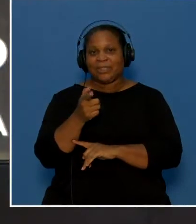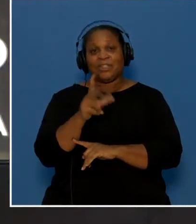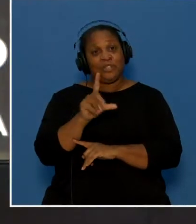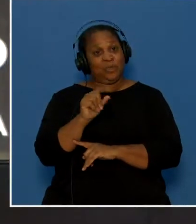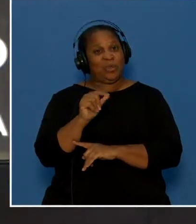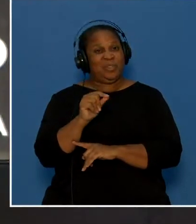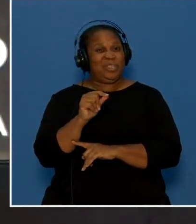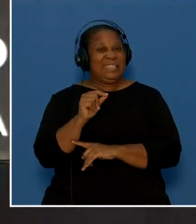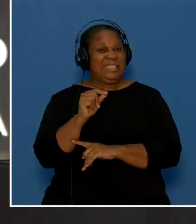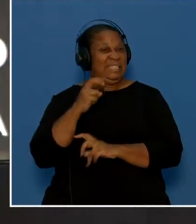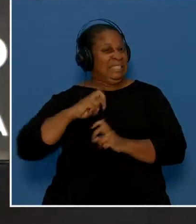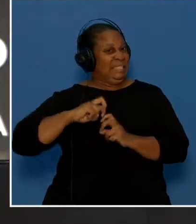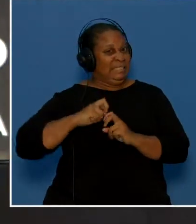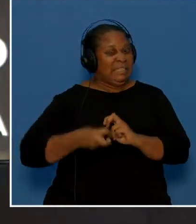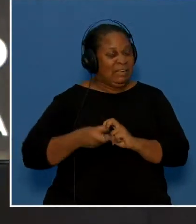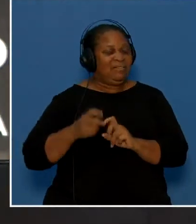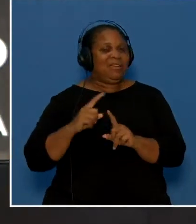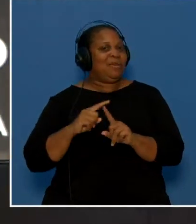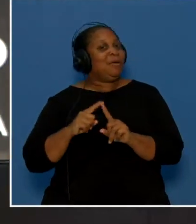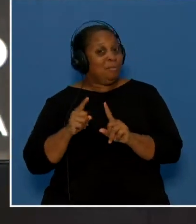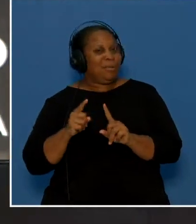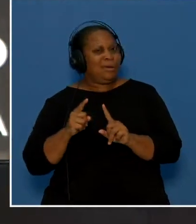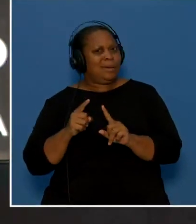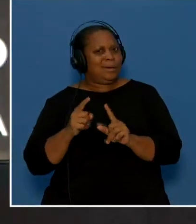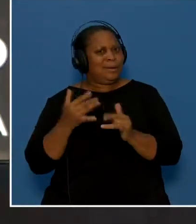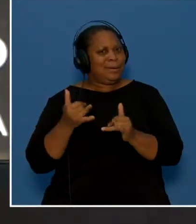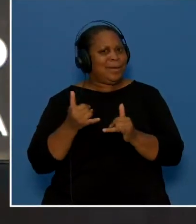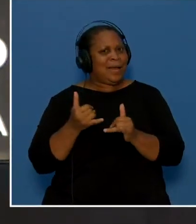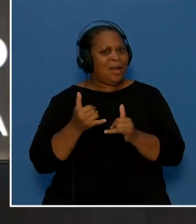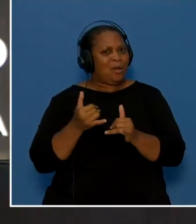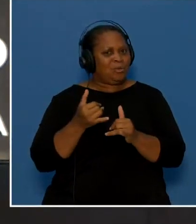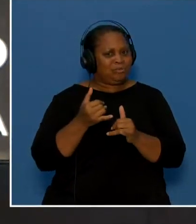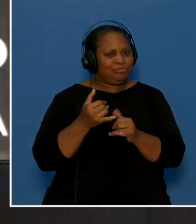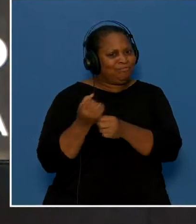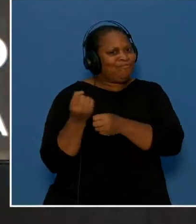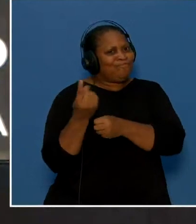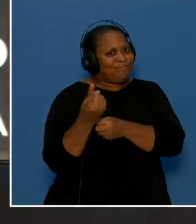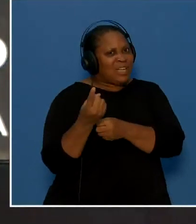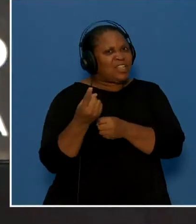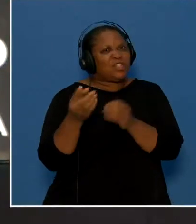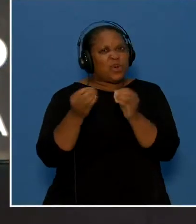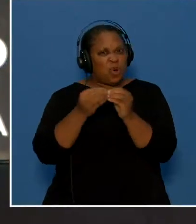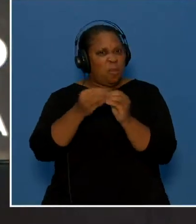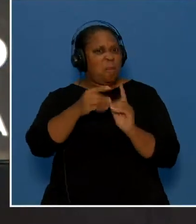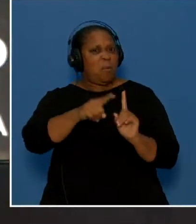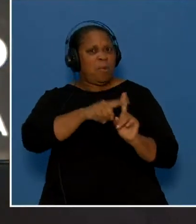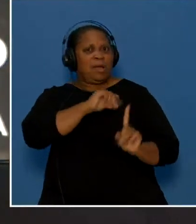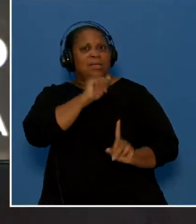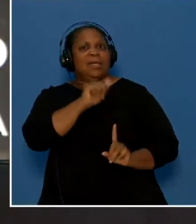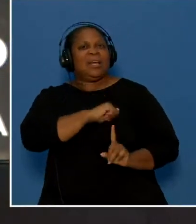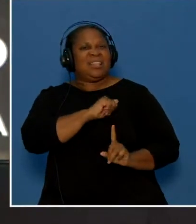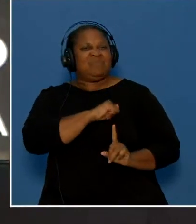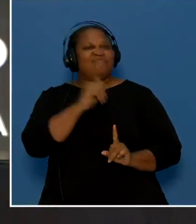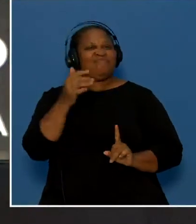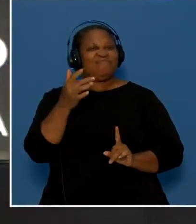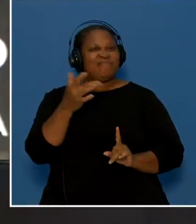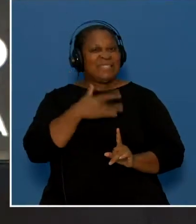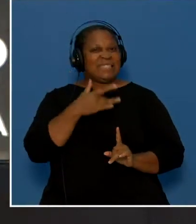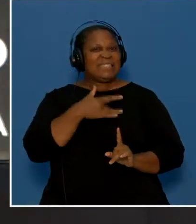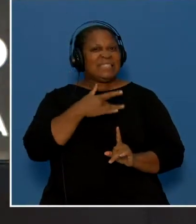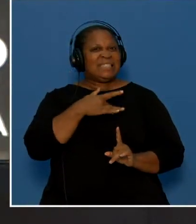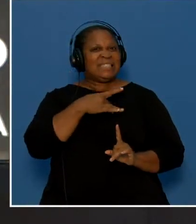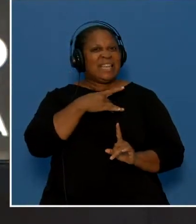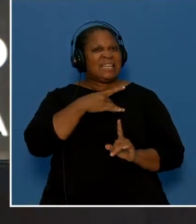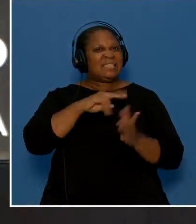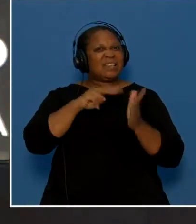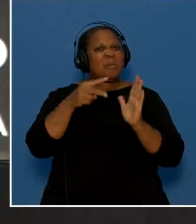2020 has been tough, but let's move into the next year with some optimism and a sense of purpose that we can defeat